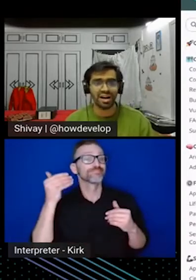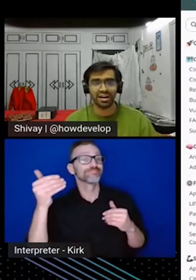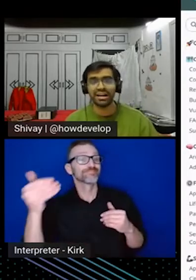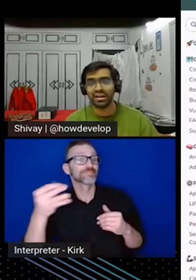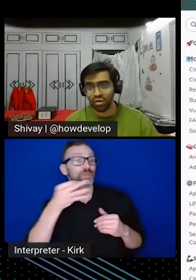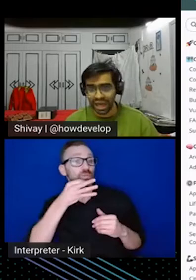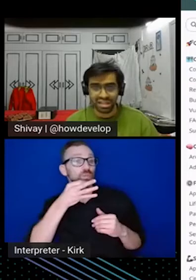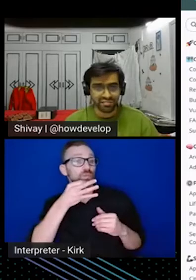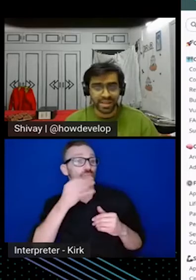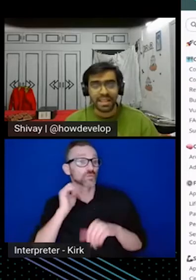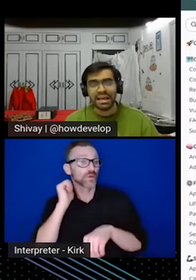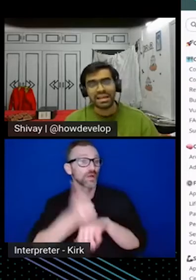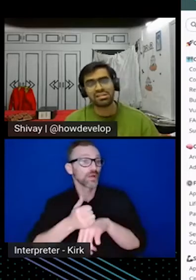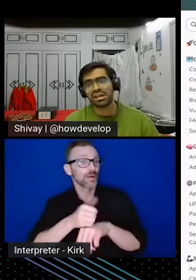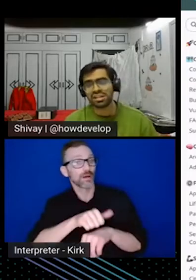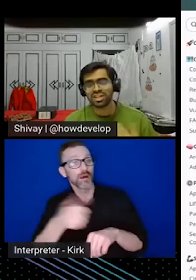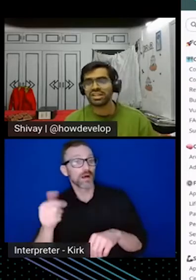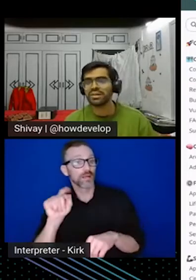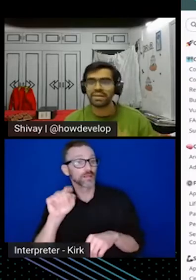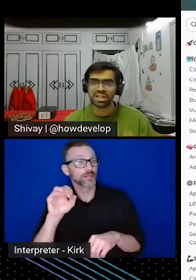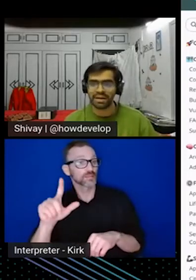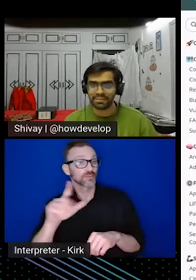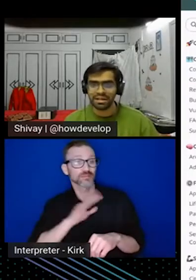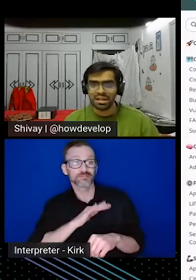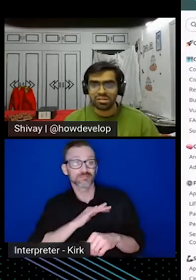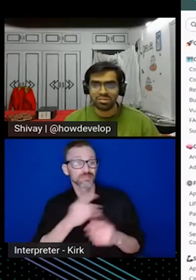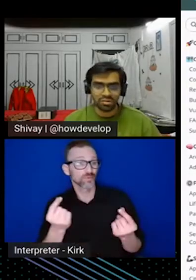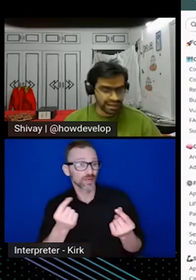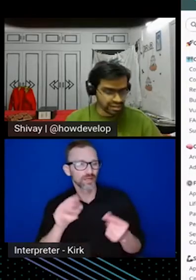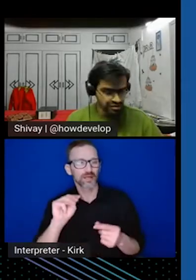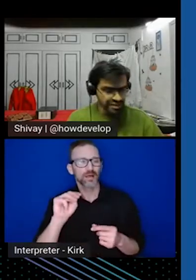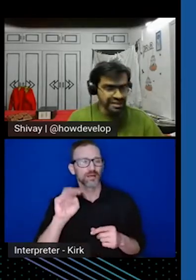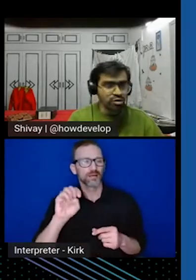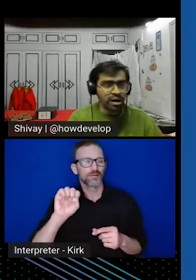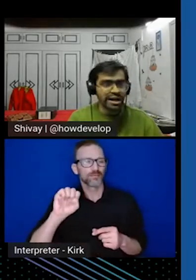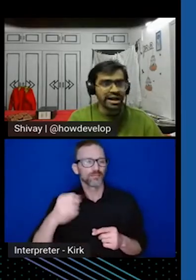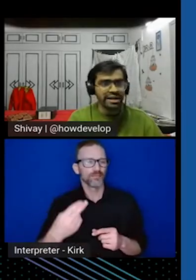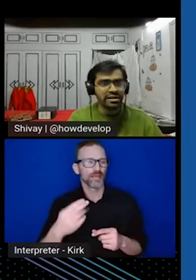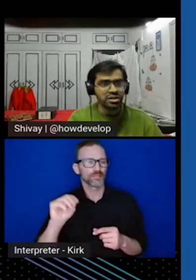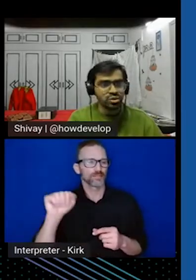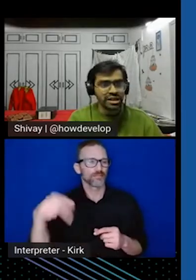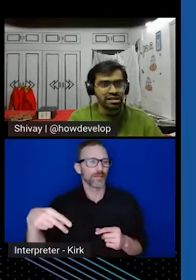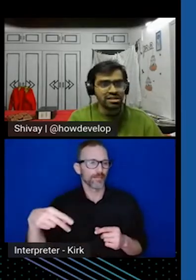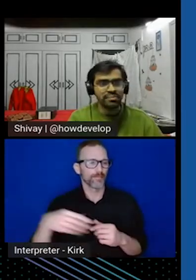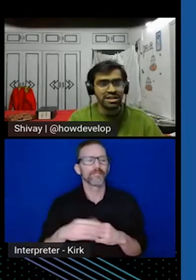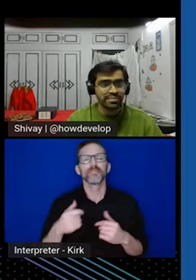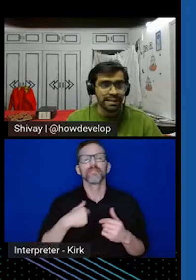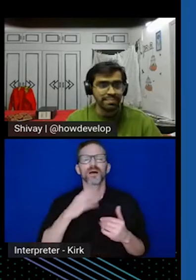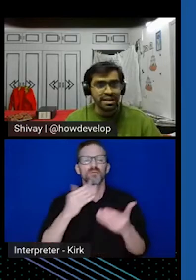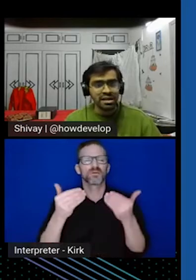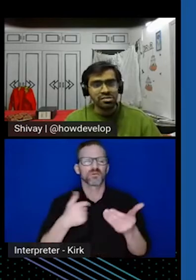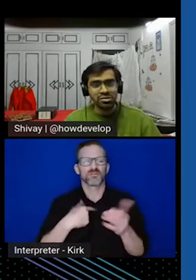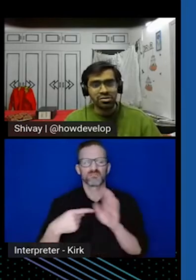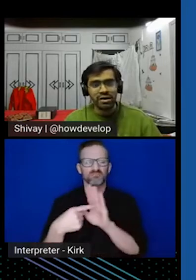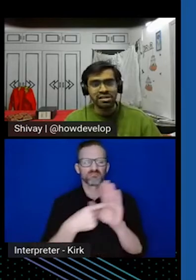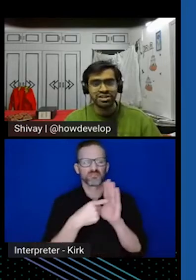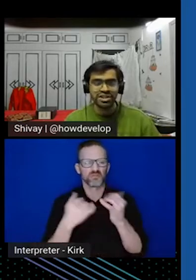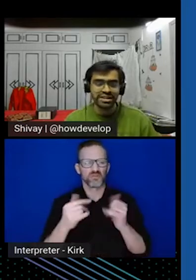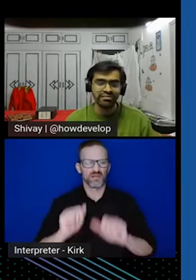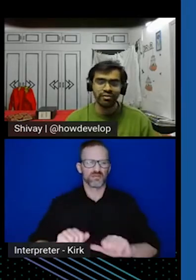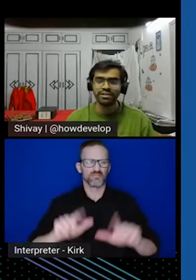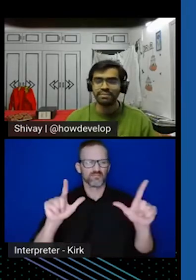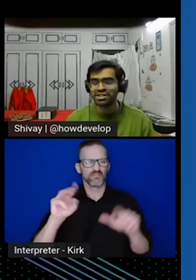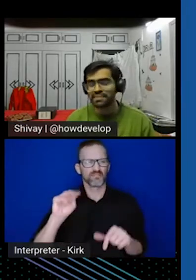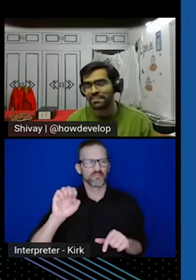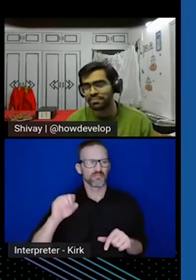have as well is essentially the mesh map. So I'll just quickly go ahead and showcase the mesh map. So